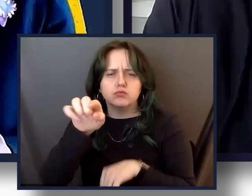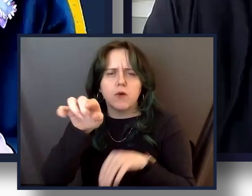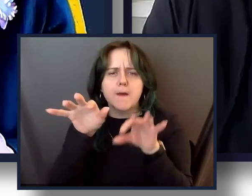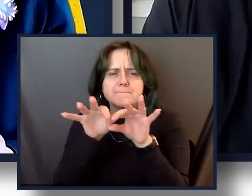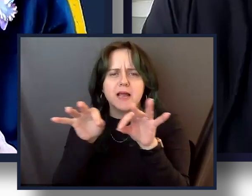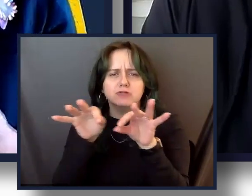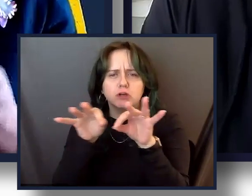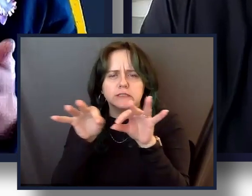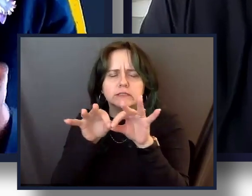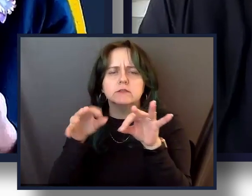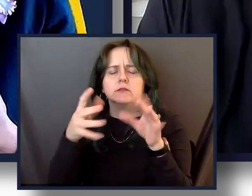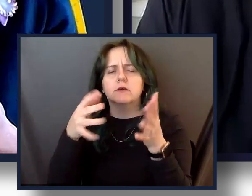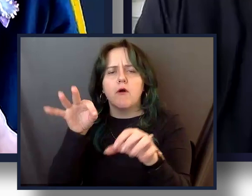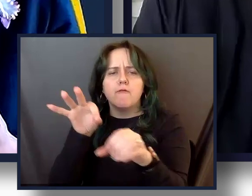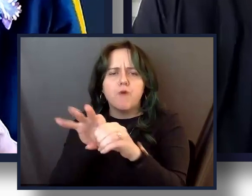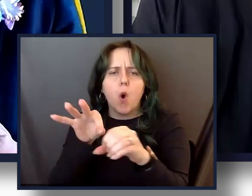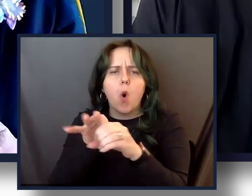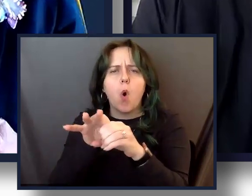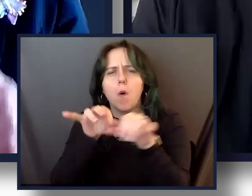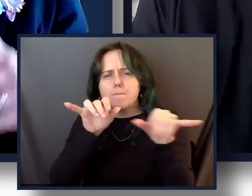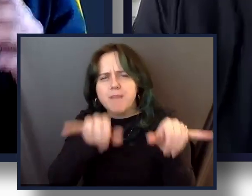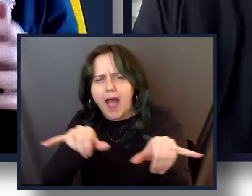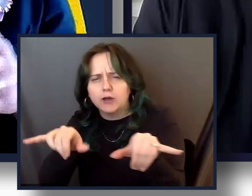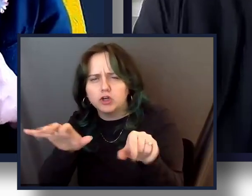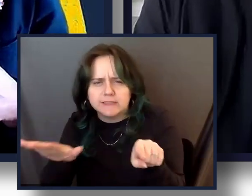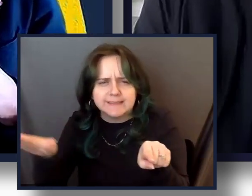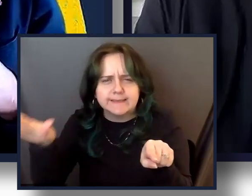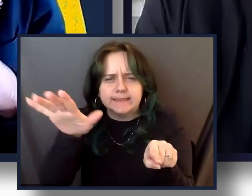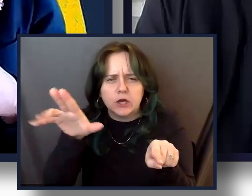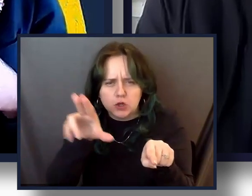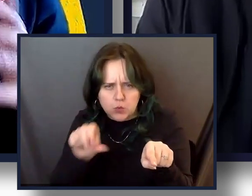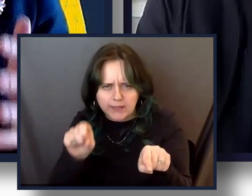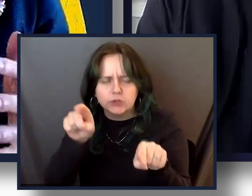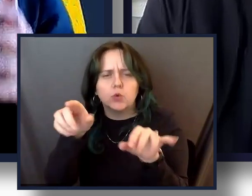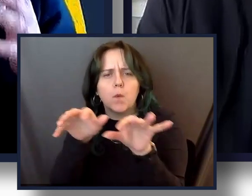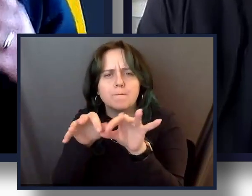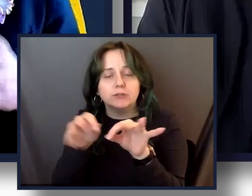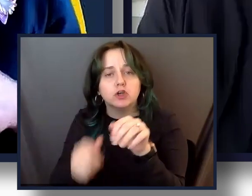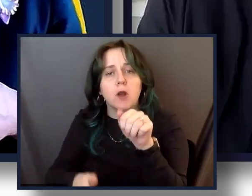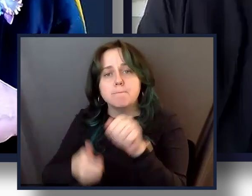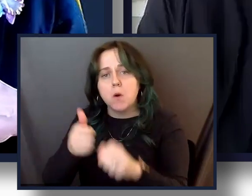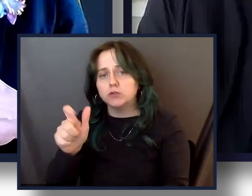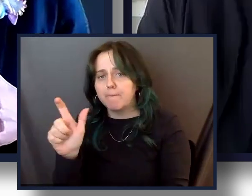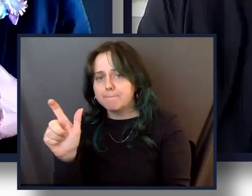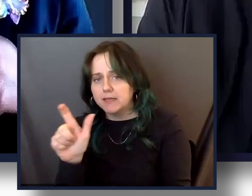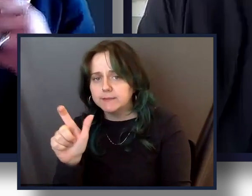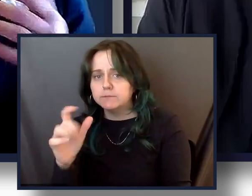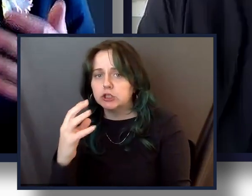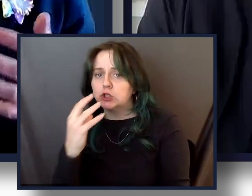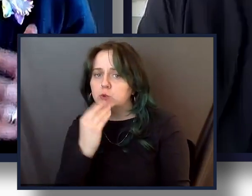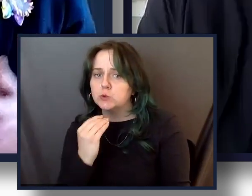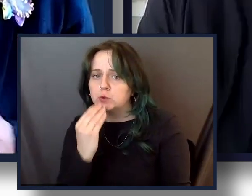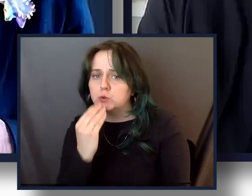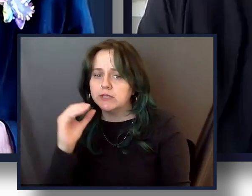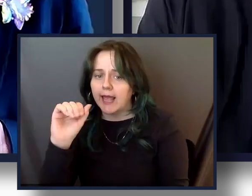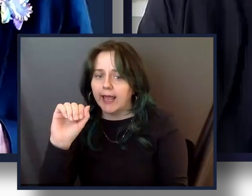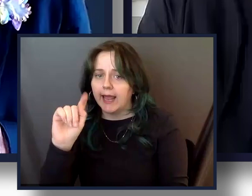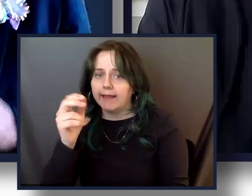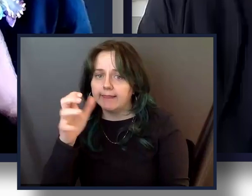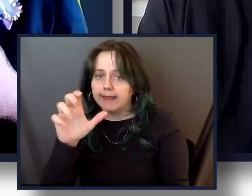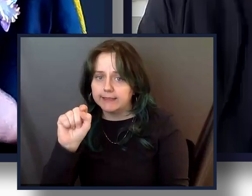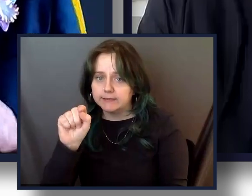about voter patterns in the US currently, you mentioned that the majority of Muslims, Jews, and atheists vote